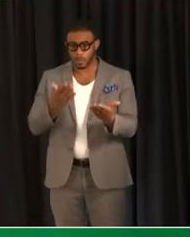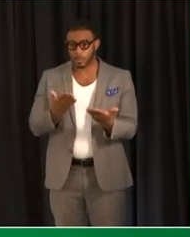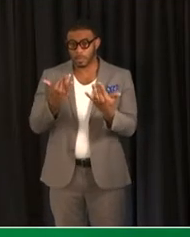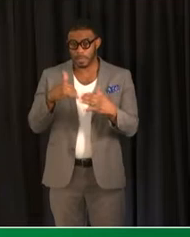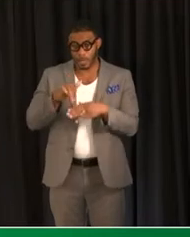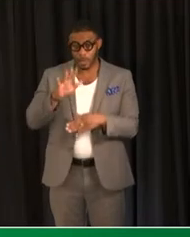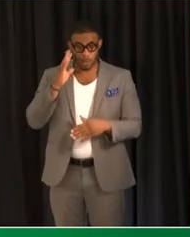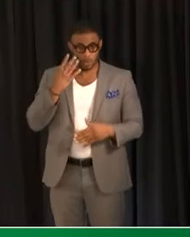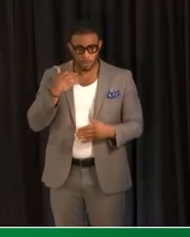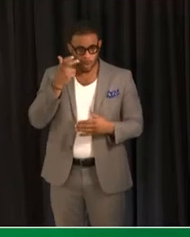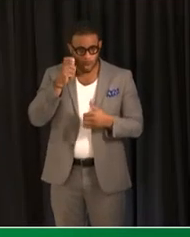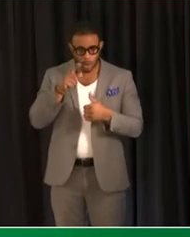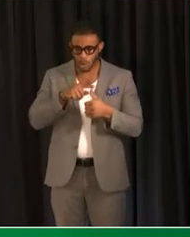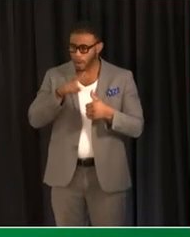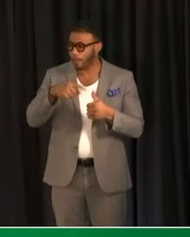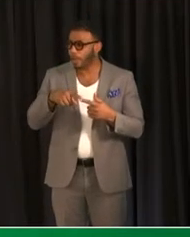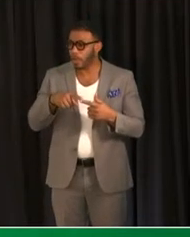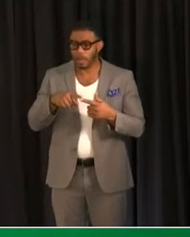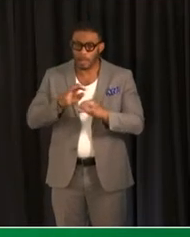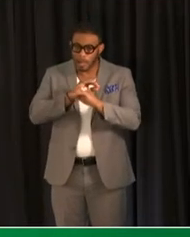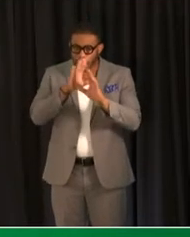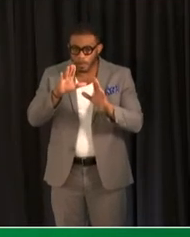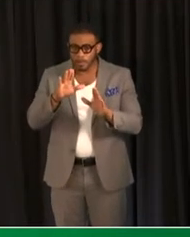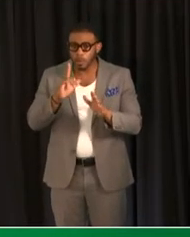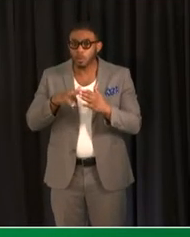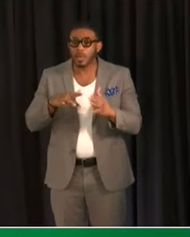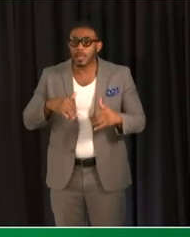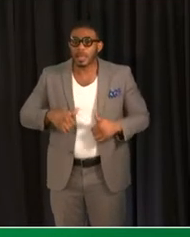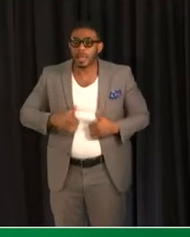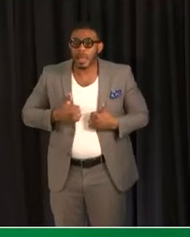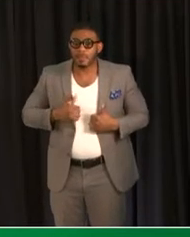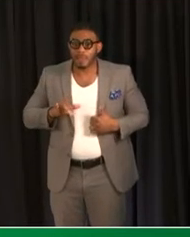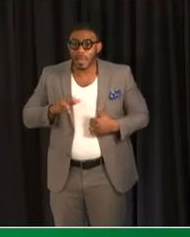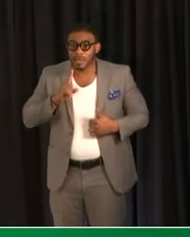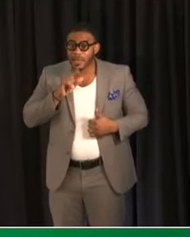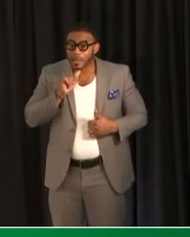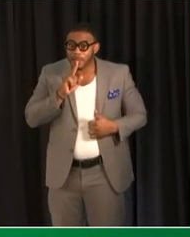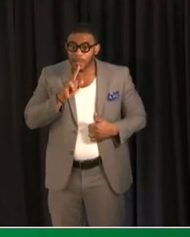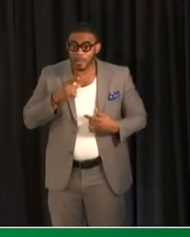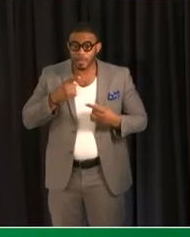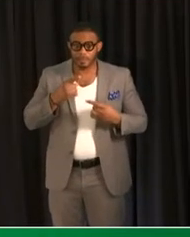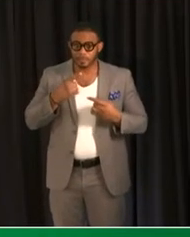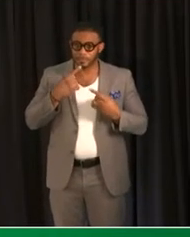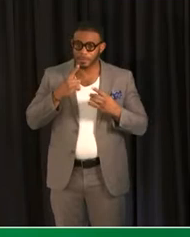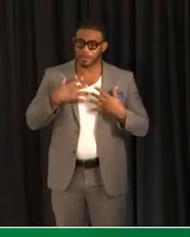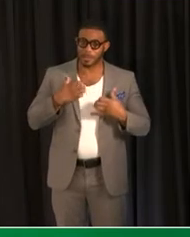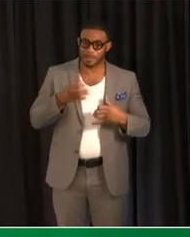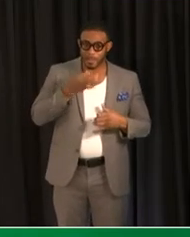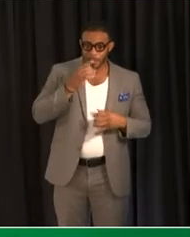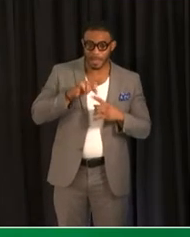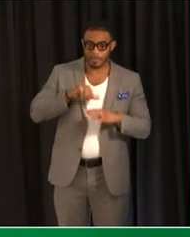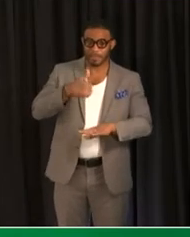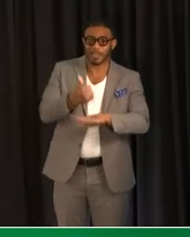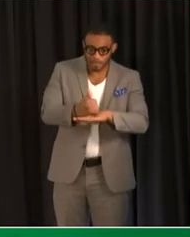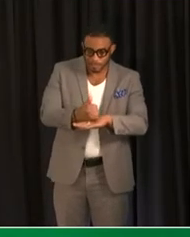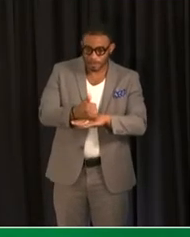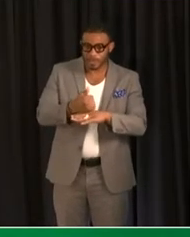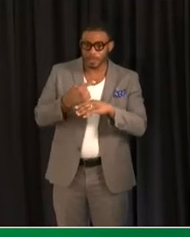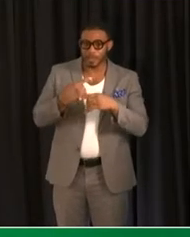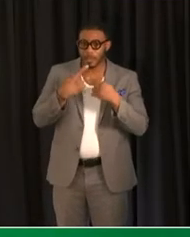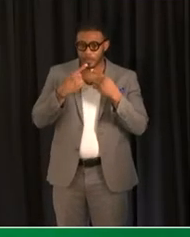today. I mean, in her story, we heard about obviously what it was like to not be a public health expert, but have to